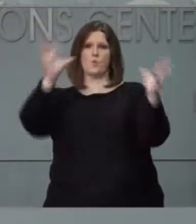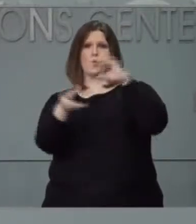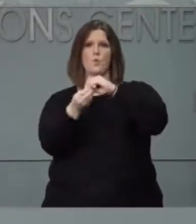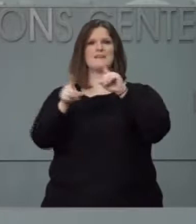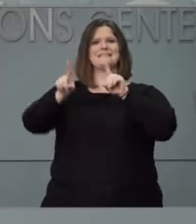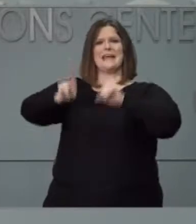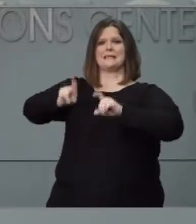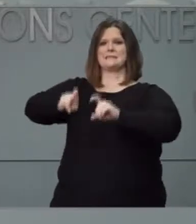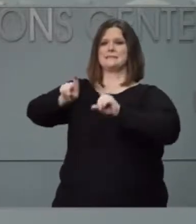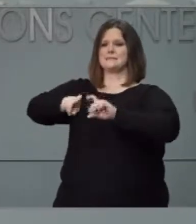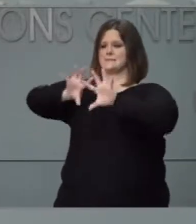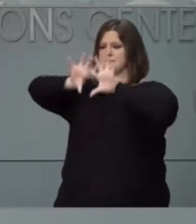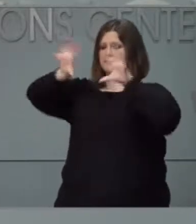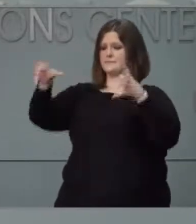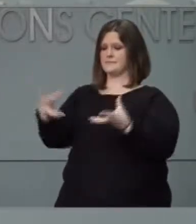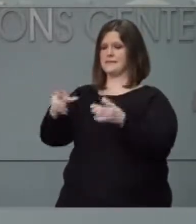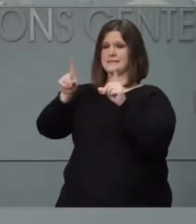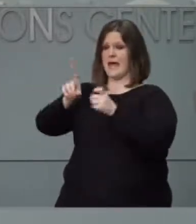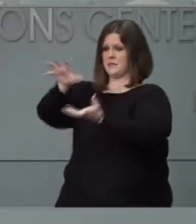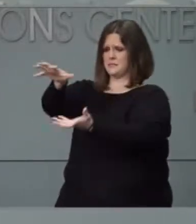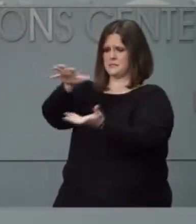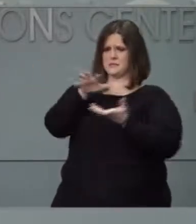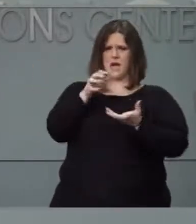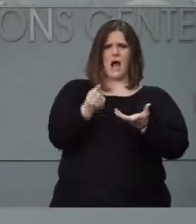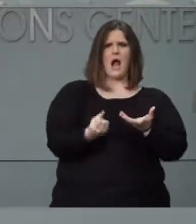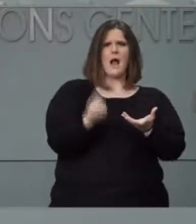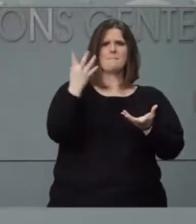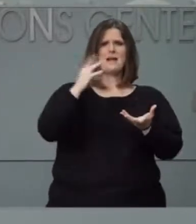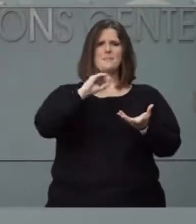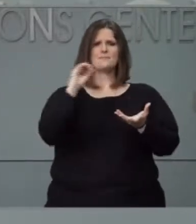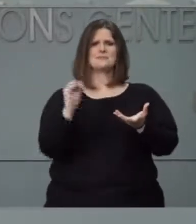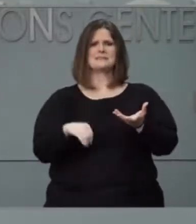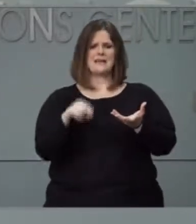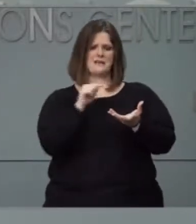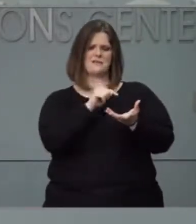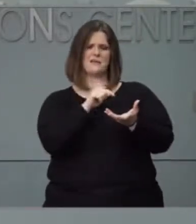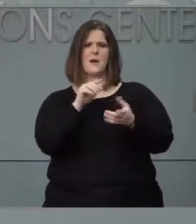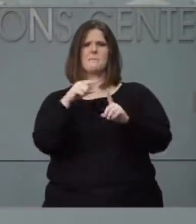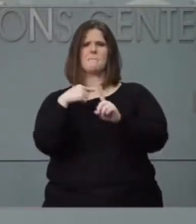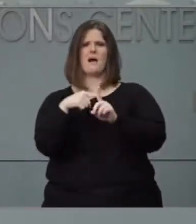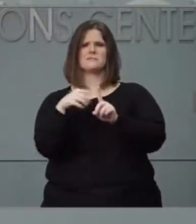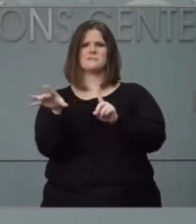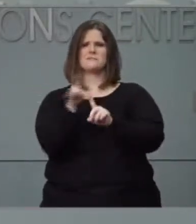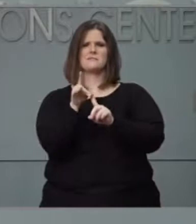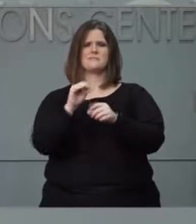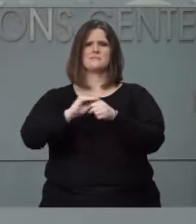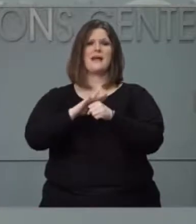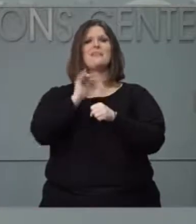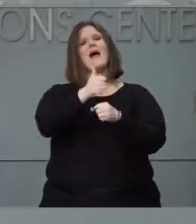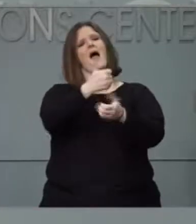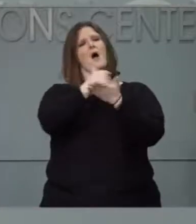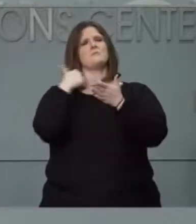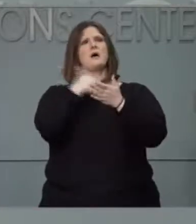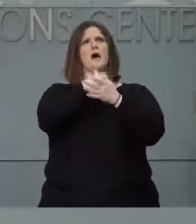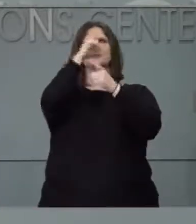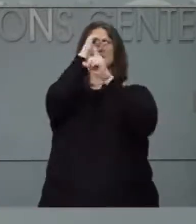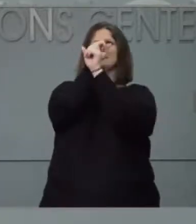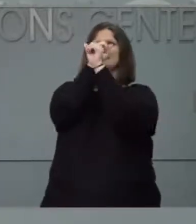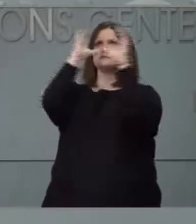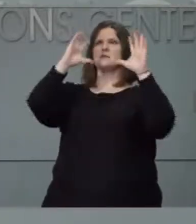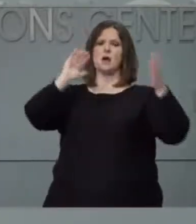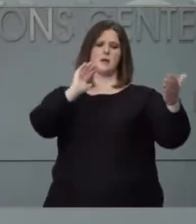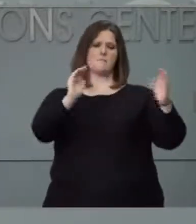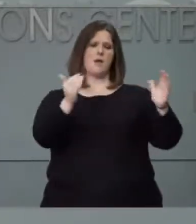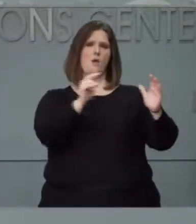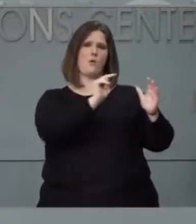how many are actually positive, and it does give us a sense of how much viral spread is happening across our state. So an important